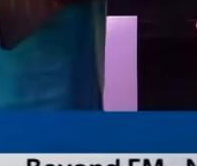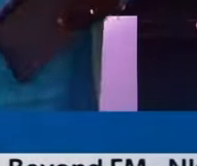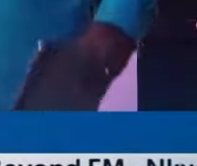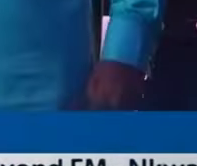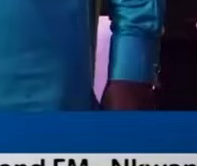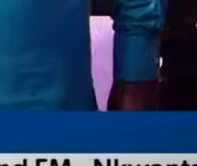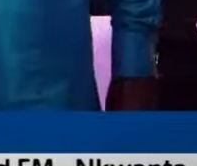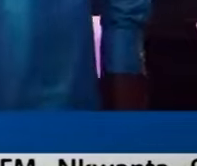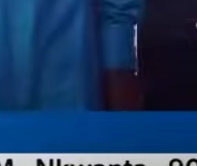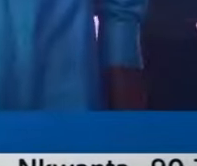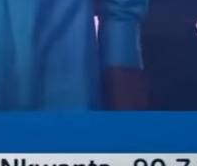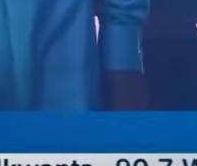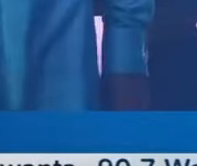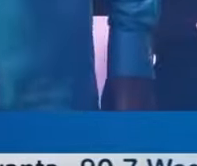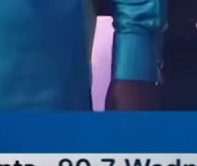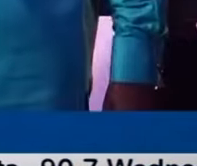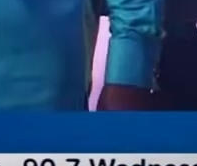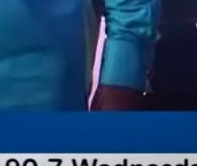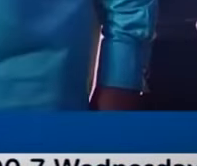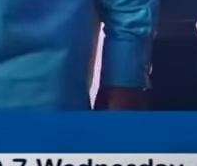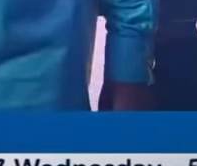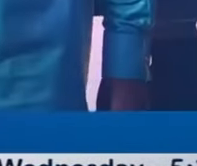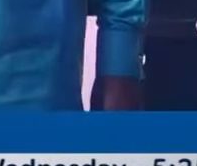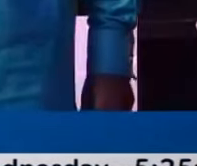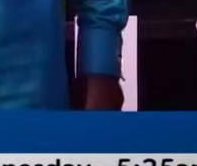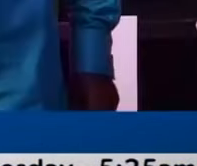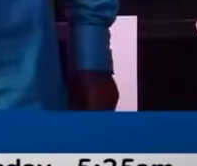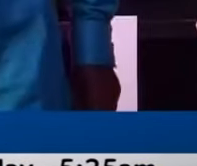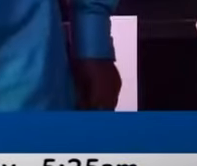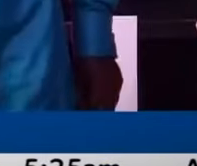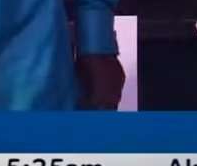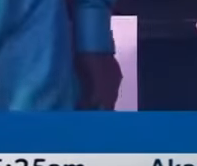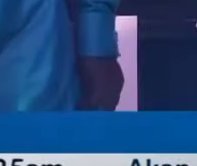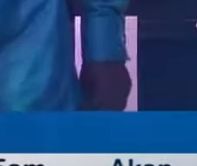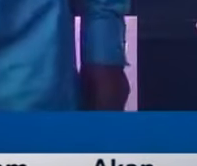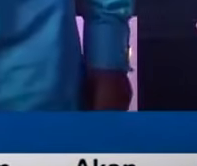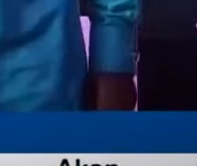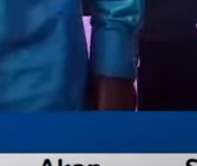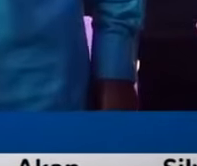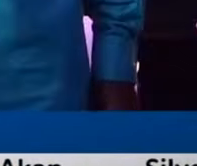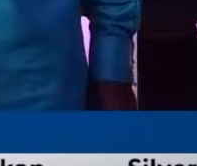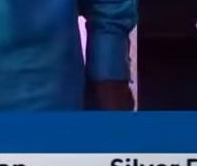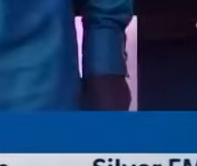trace leaving a trace but the rock do struck the